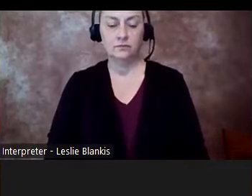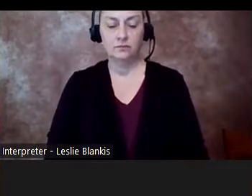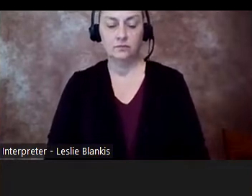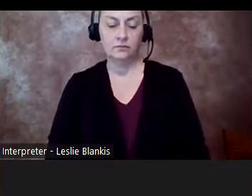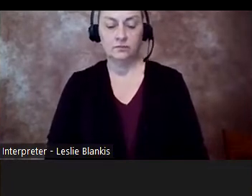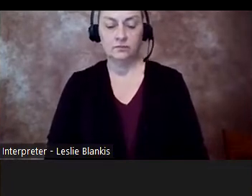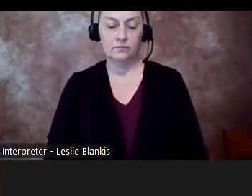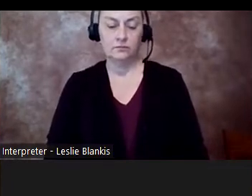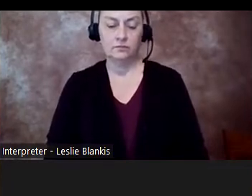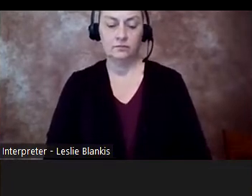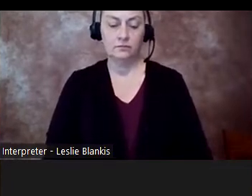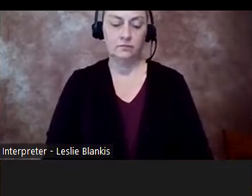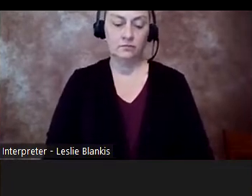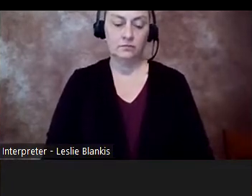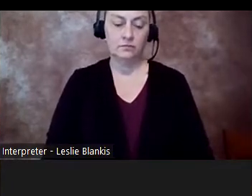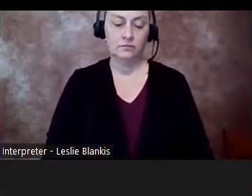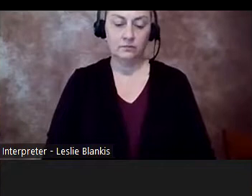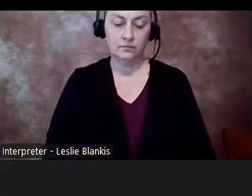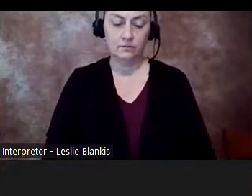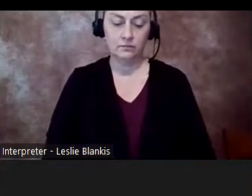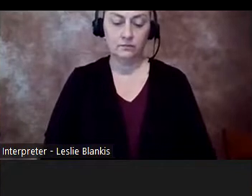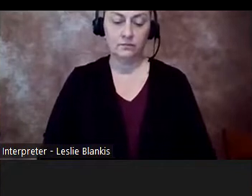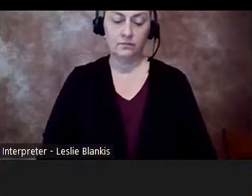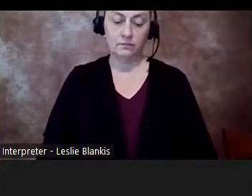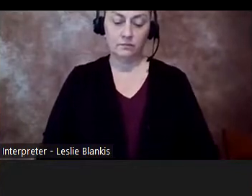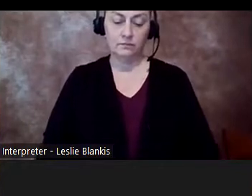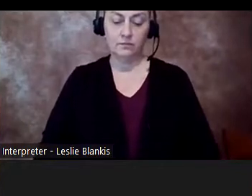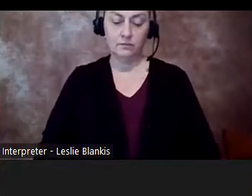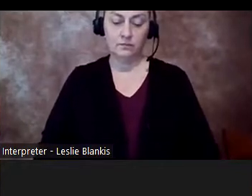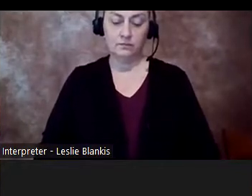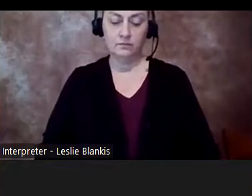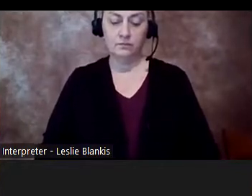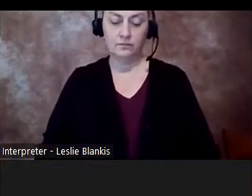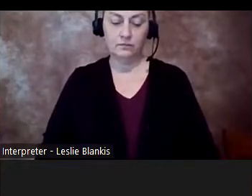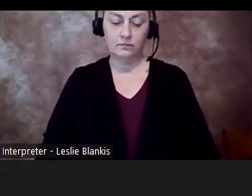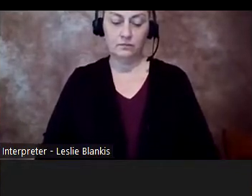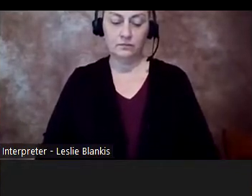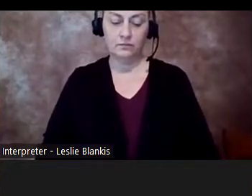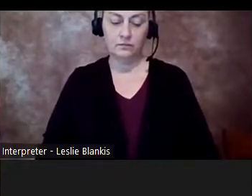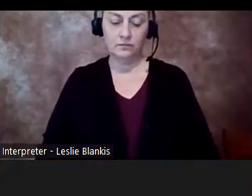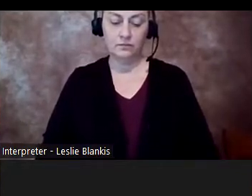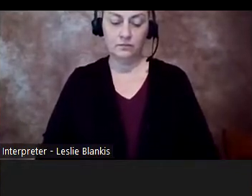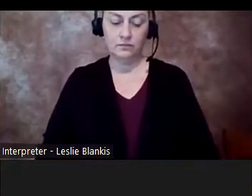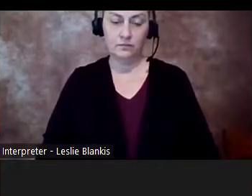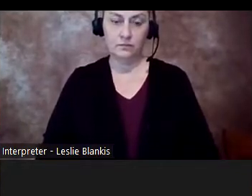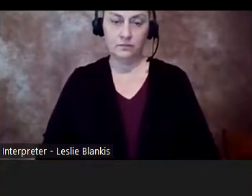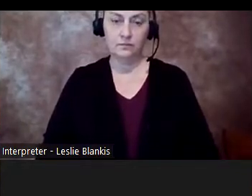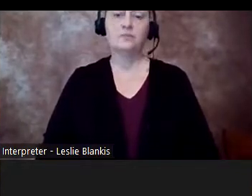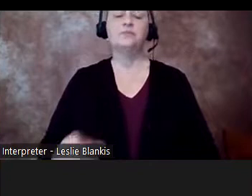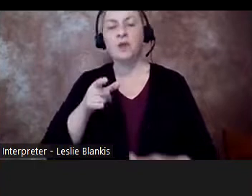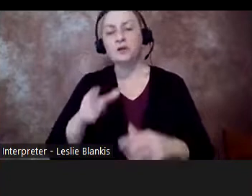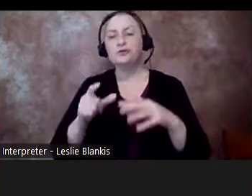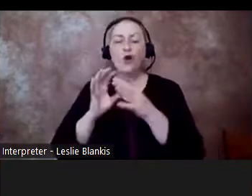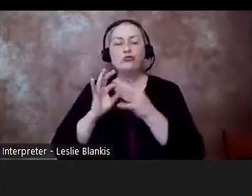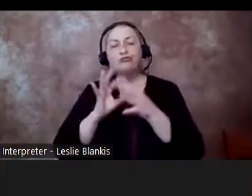discuss kind of having a representative or somebody that would like to look at our emergency response plans and see how